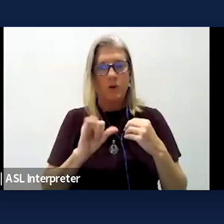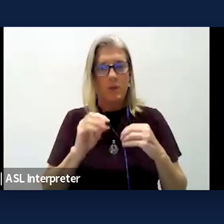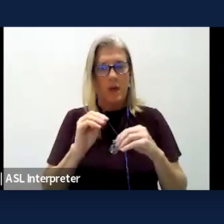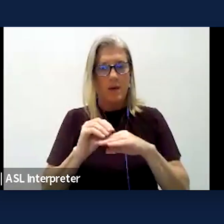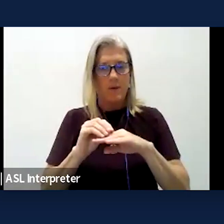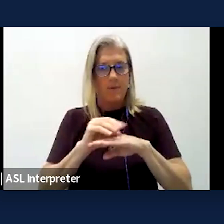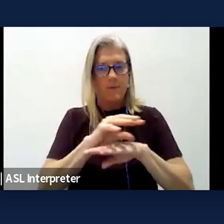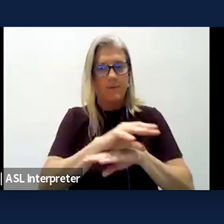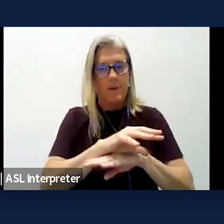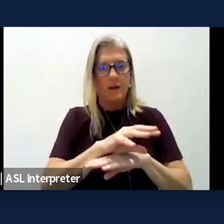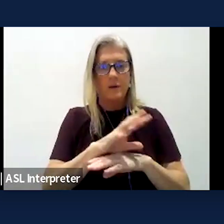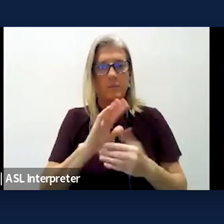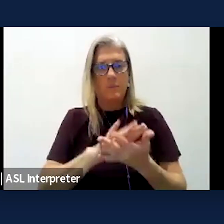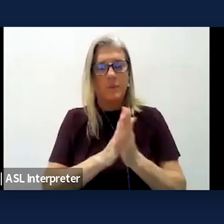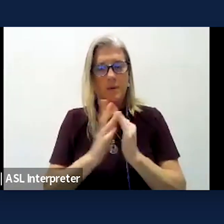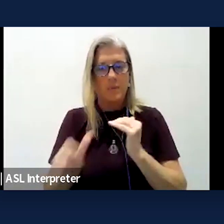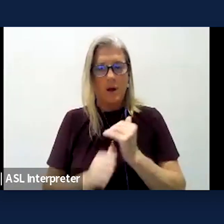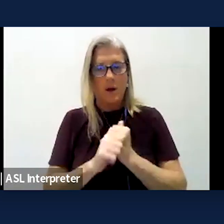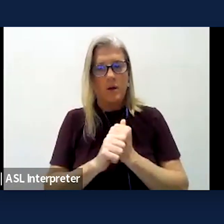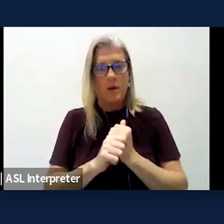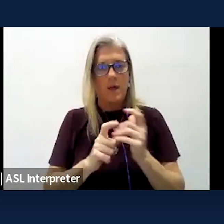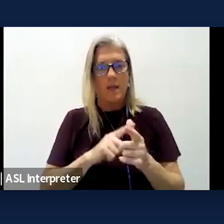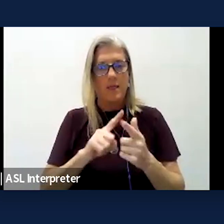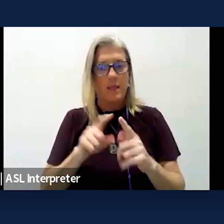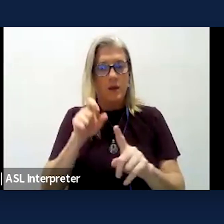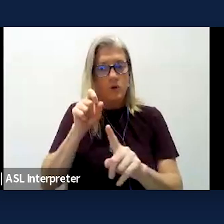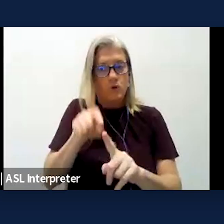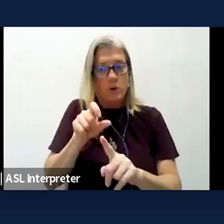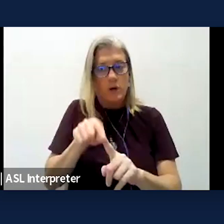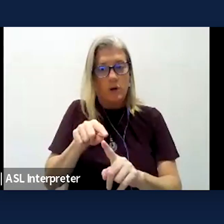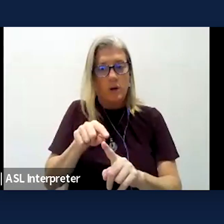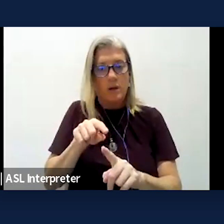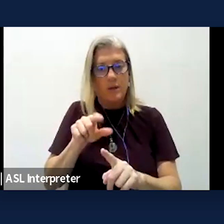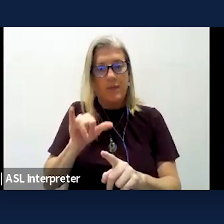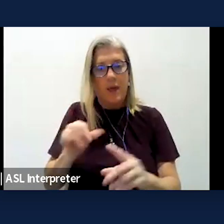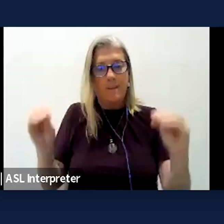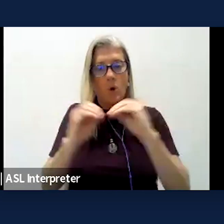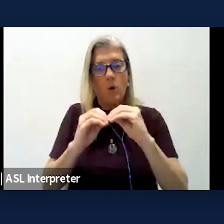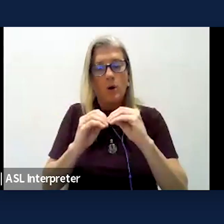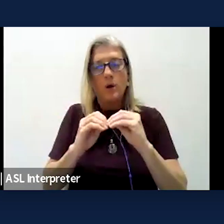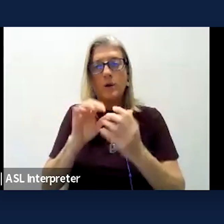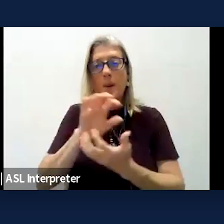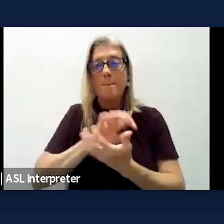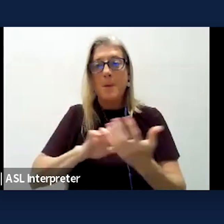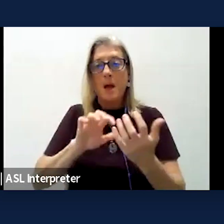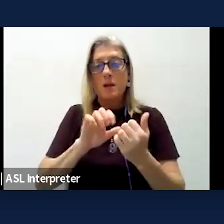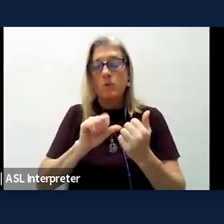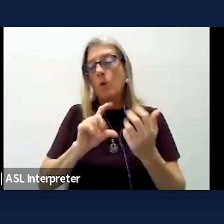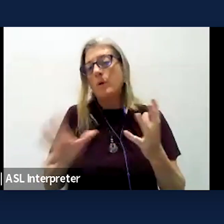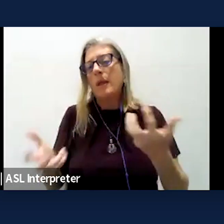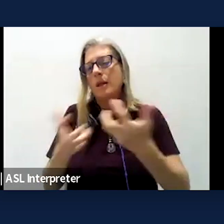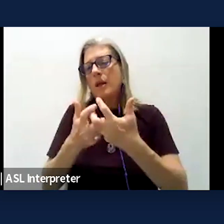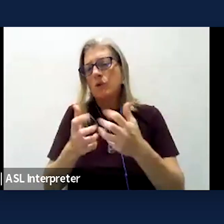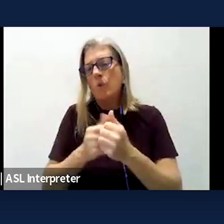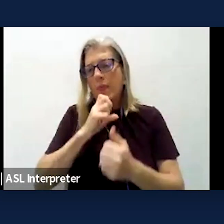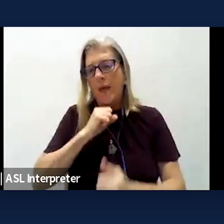Mm-mm. constipated and then triggering AD more combined with the age and everything else? So you can